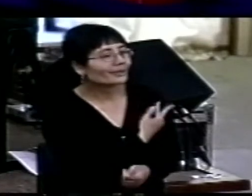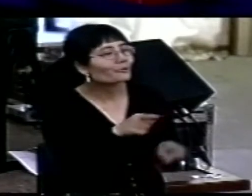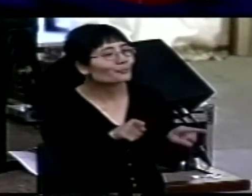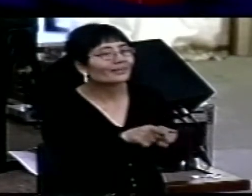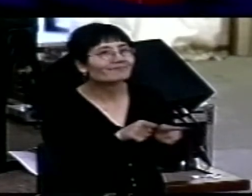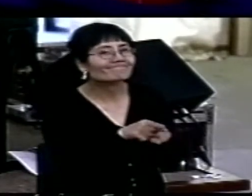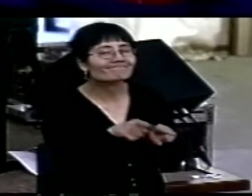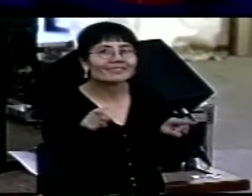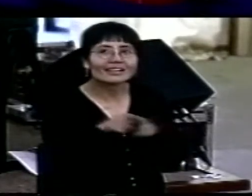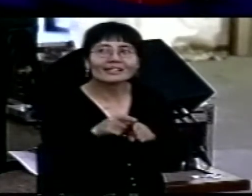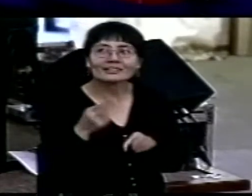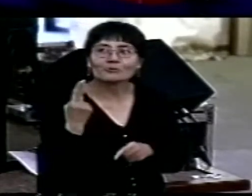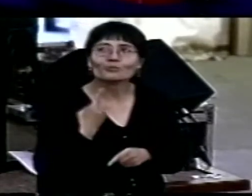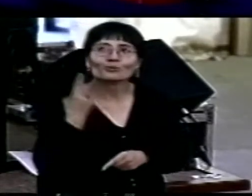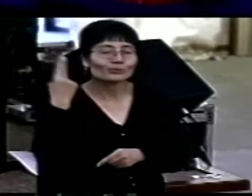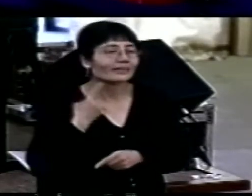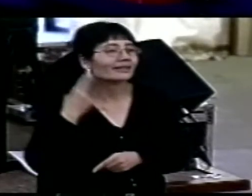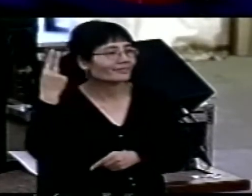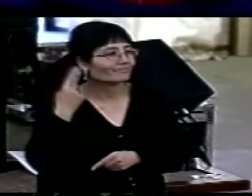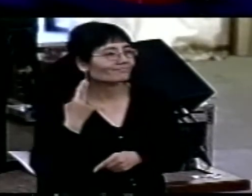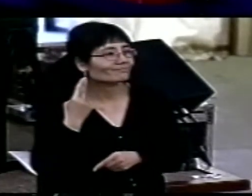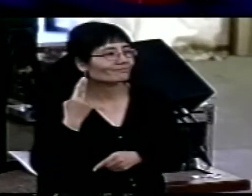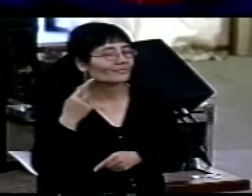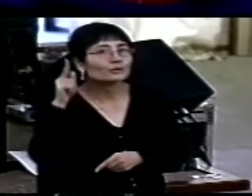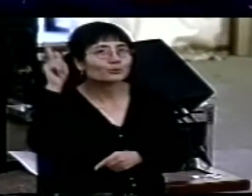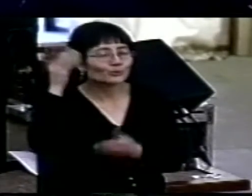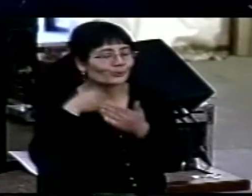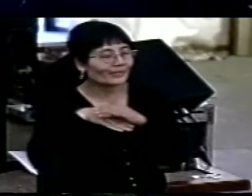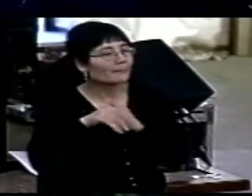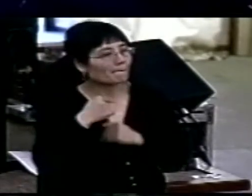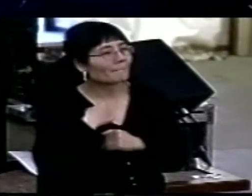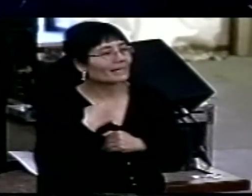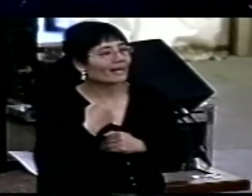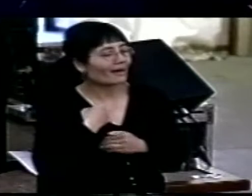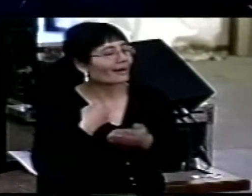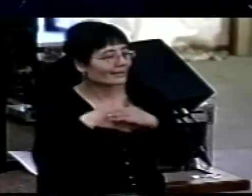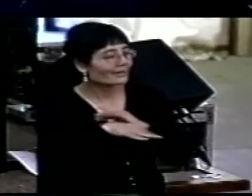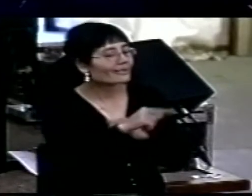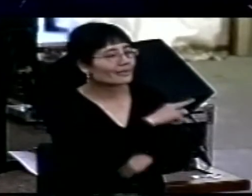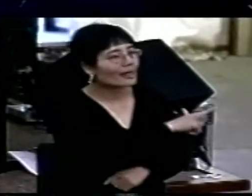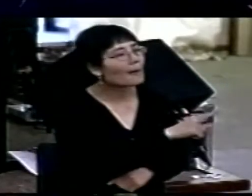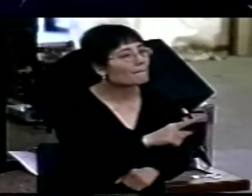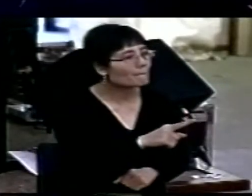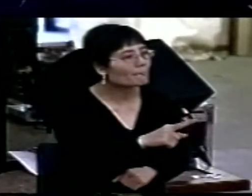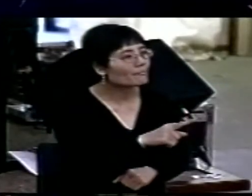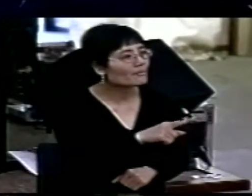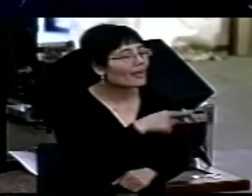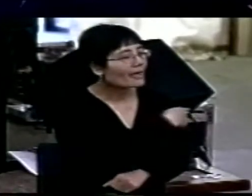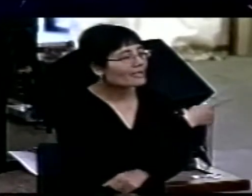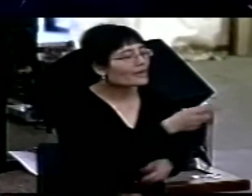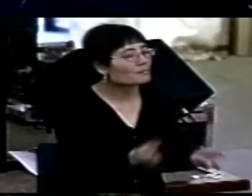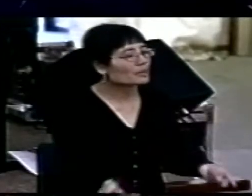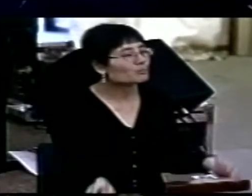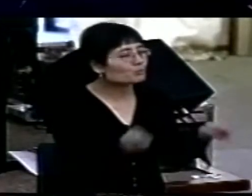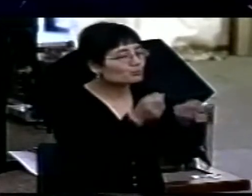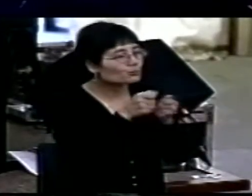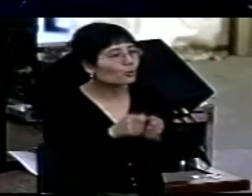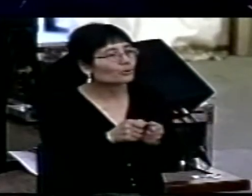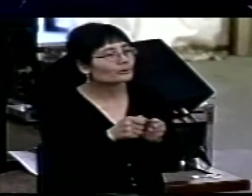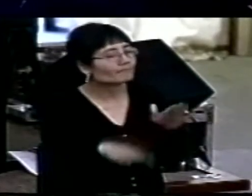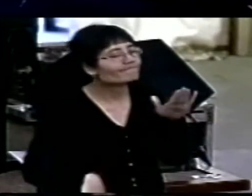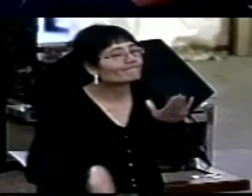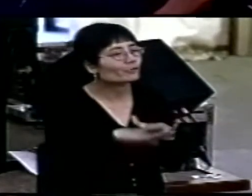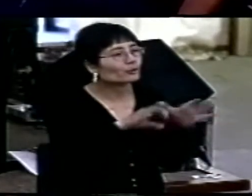I in them and you in me. May they be brought to complete unity,